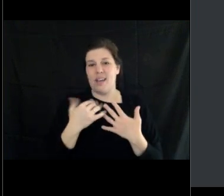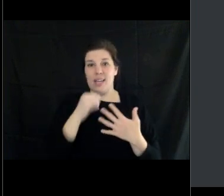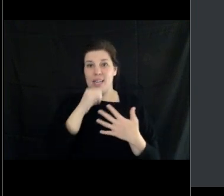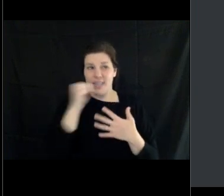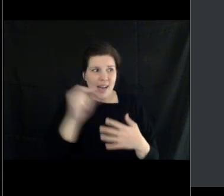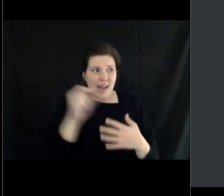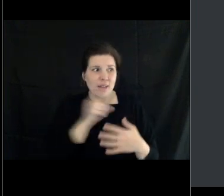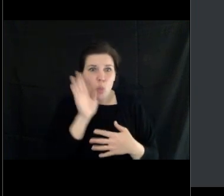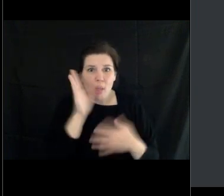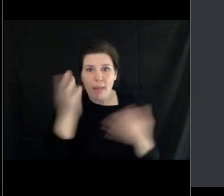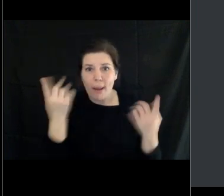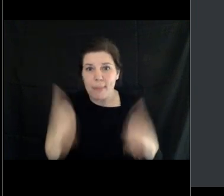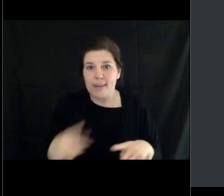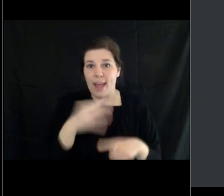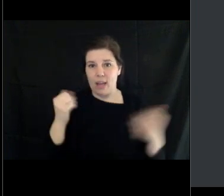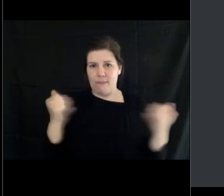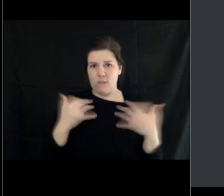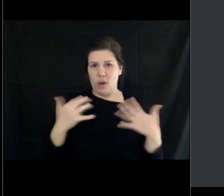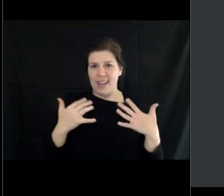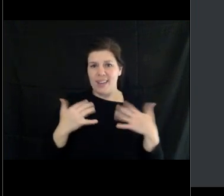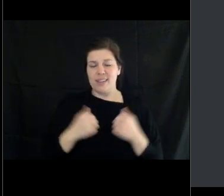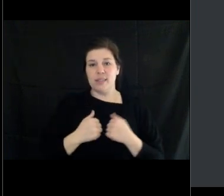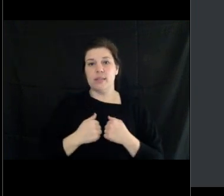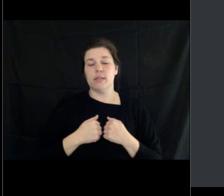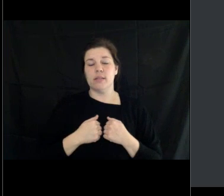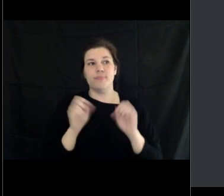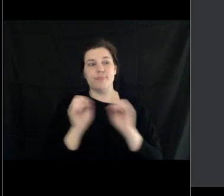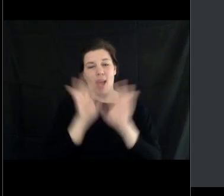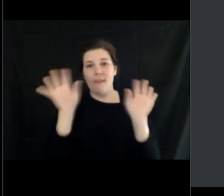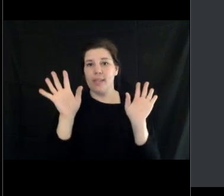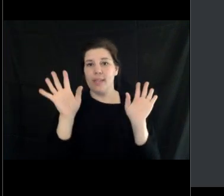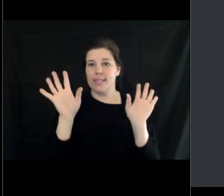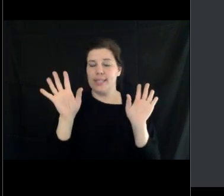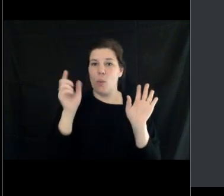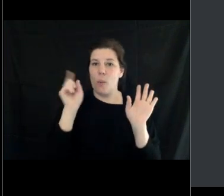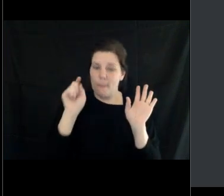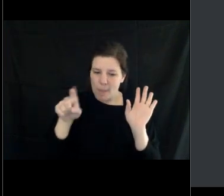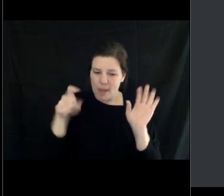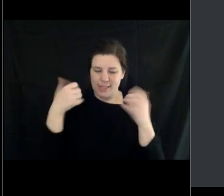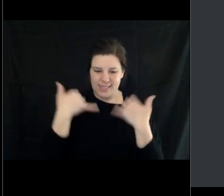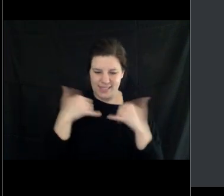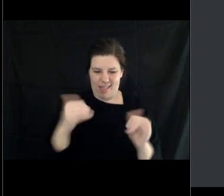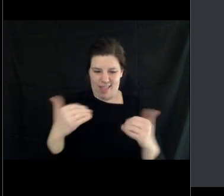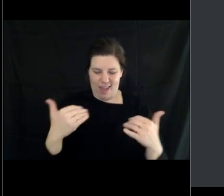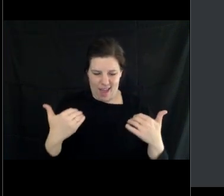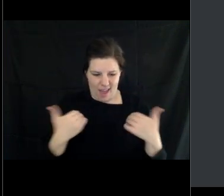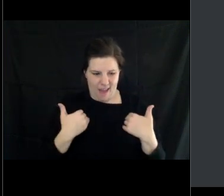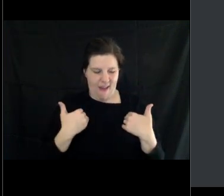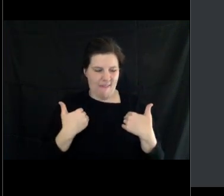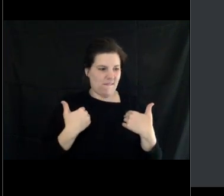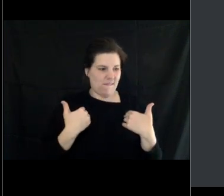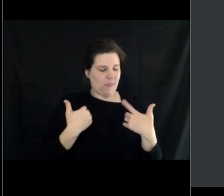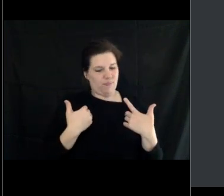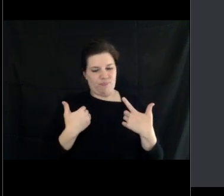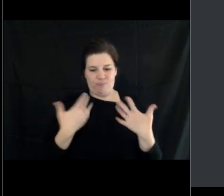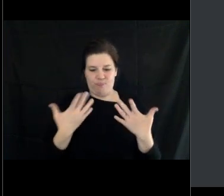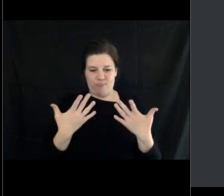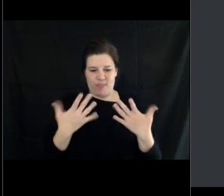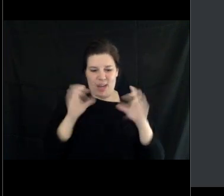fear. Clearly, we must somehow still make space for holding the pain that still